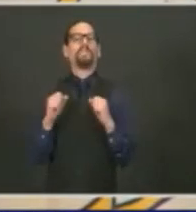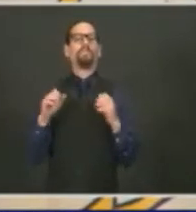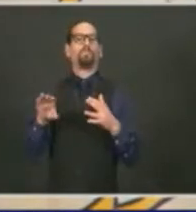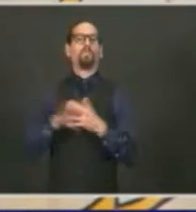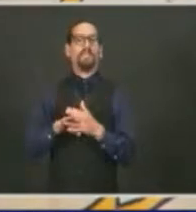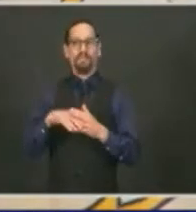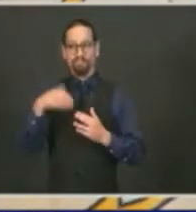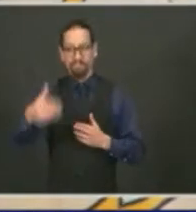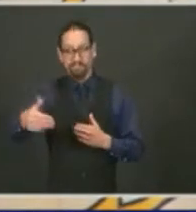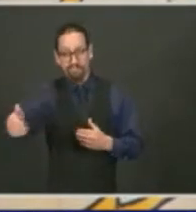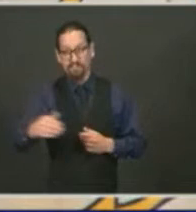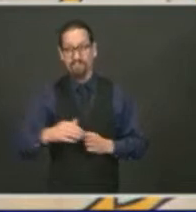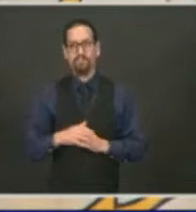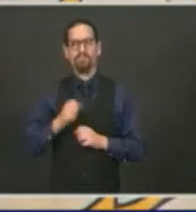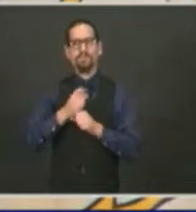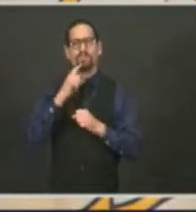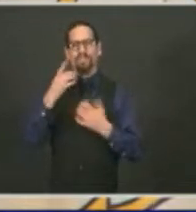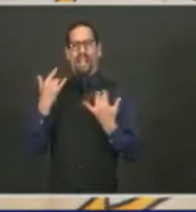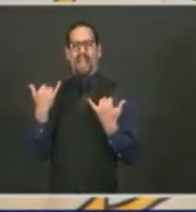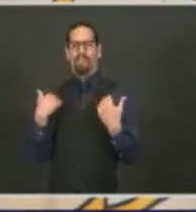concerns around